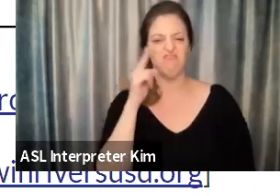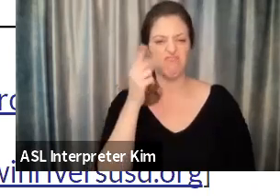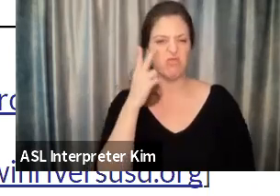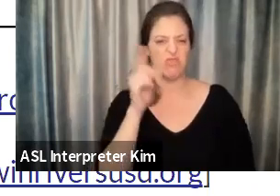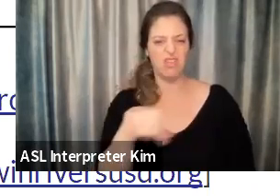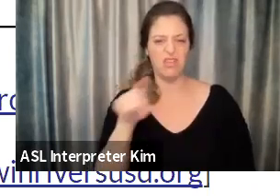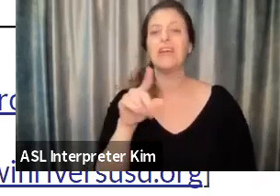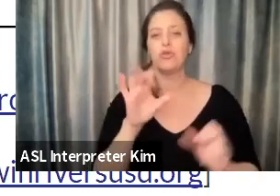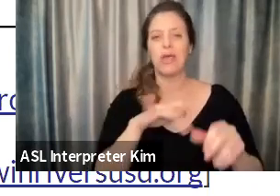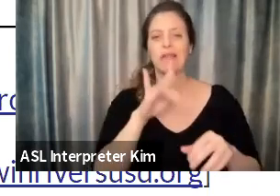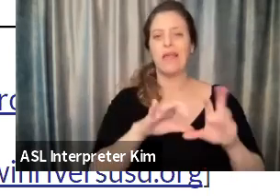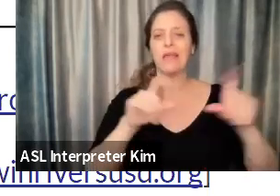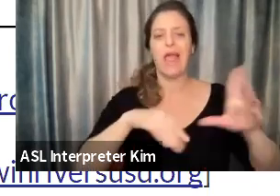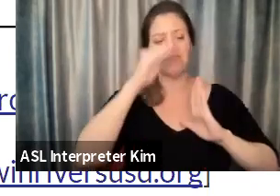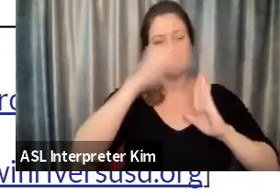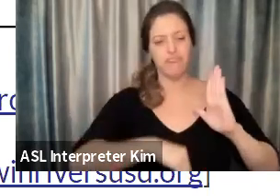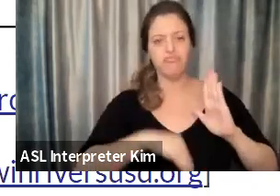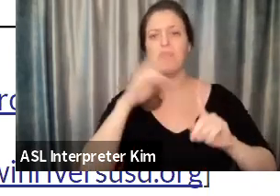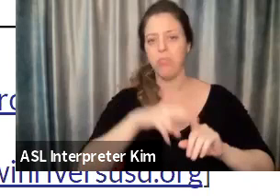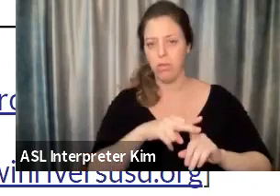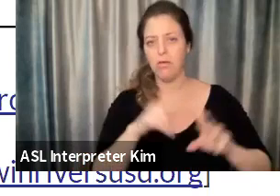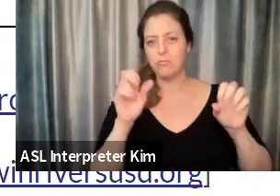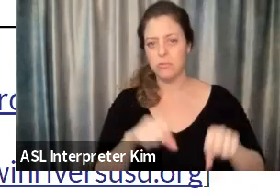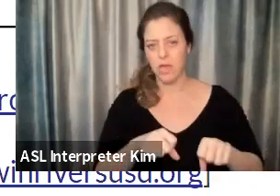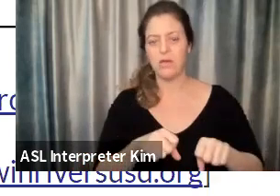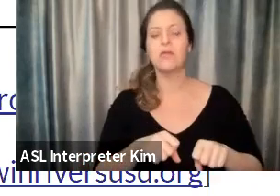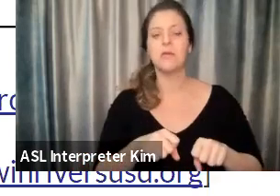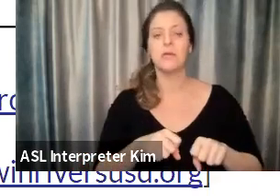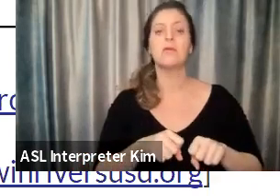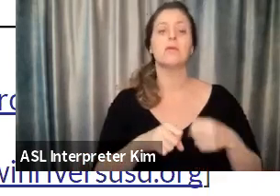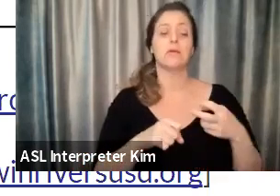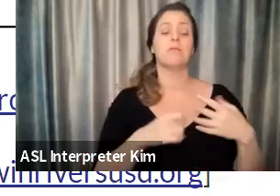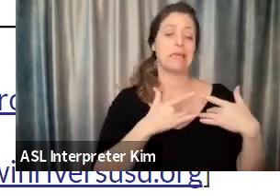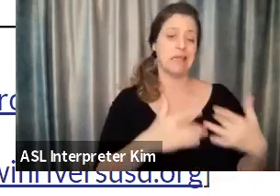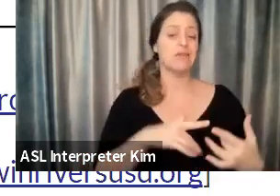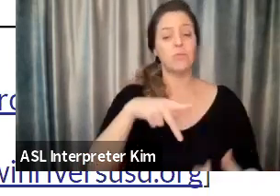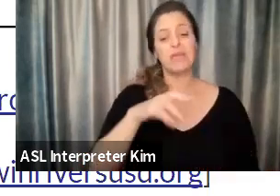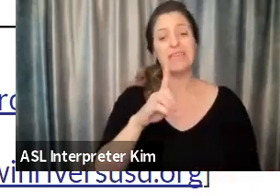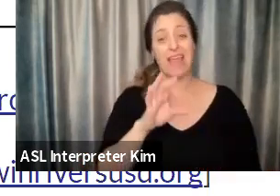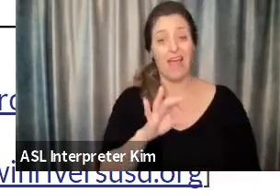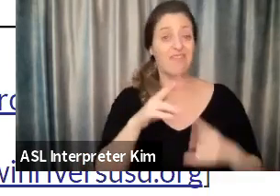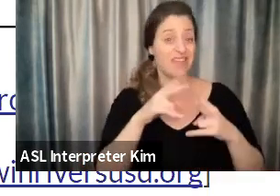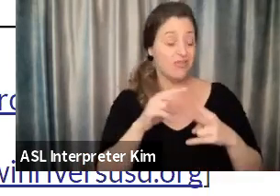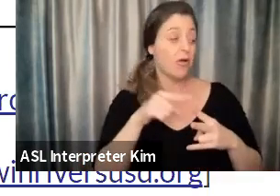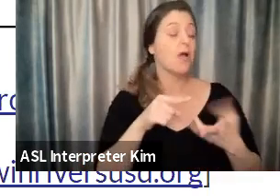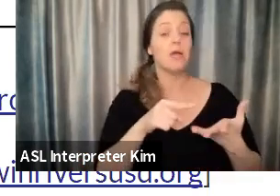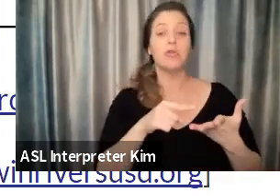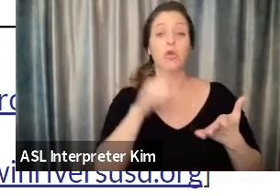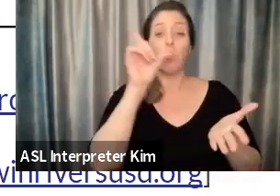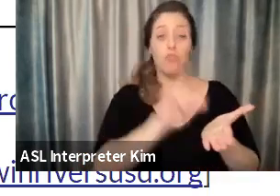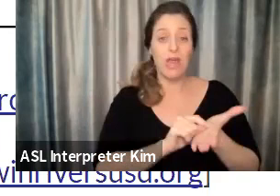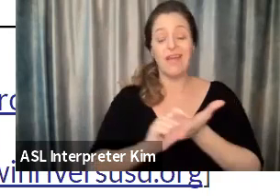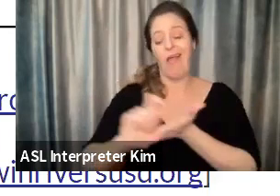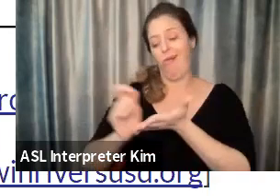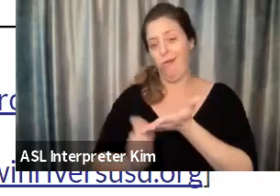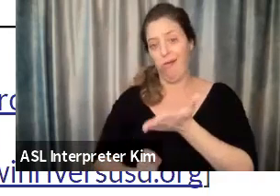start completing the application. Usually it's either the document as a PDF that you have to print and then mail or submit it electronically,